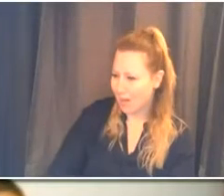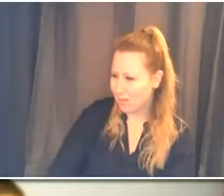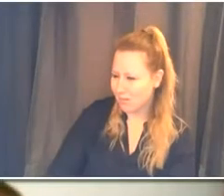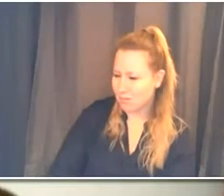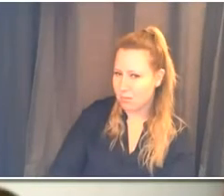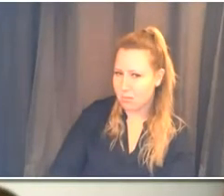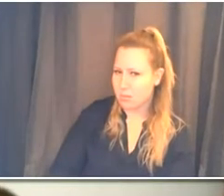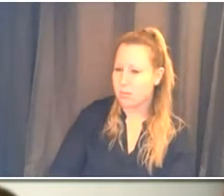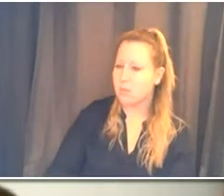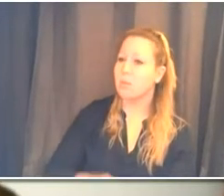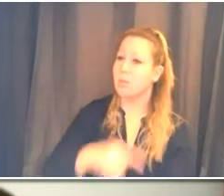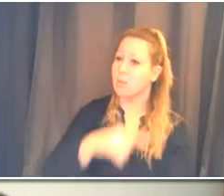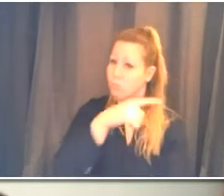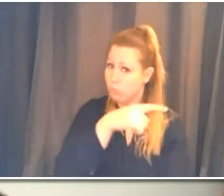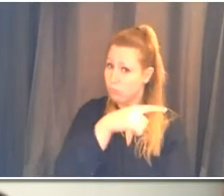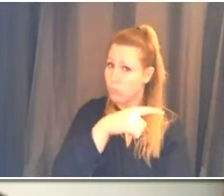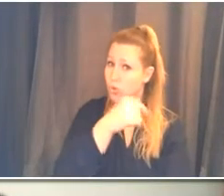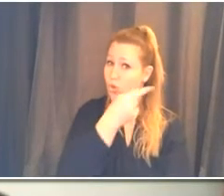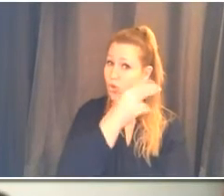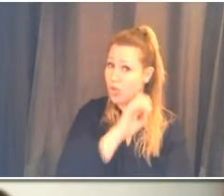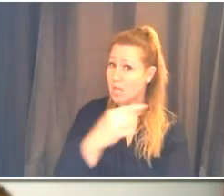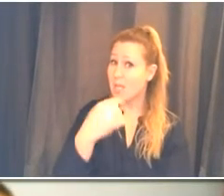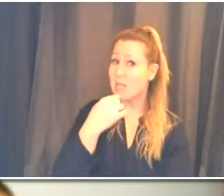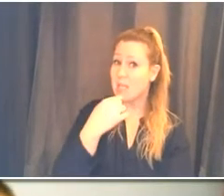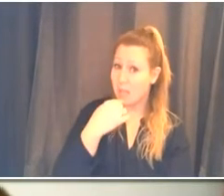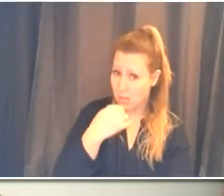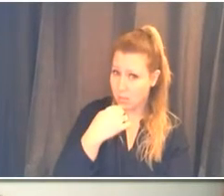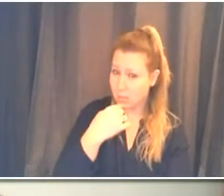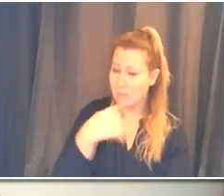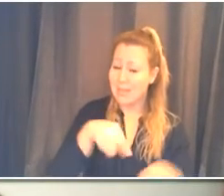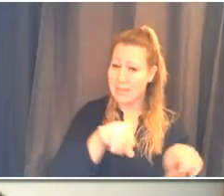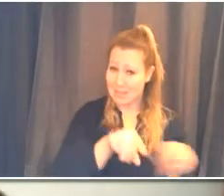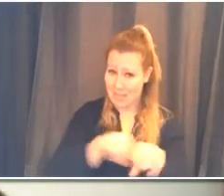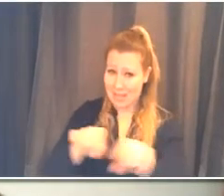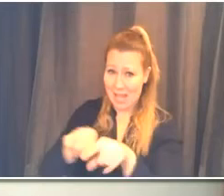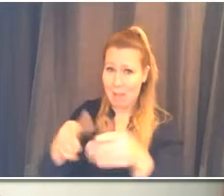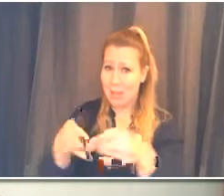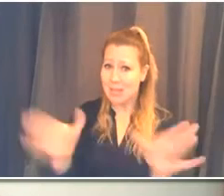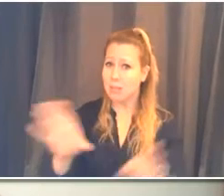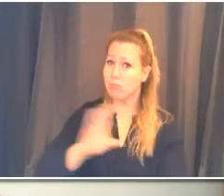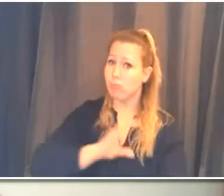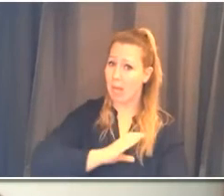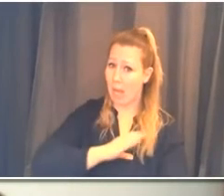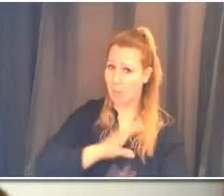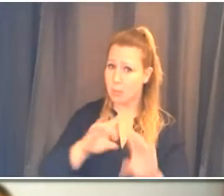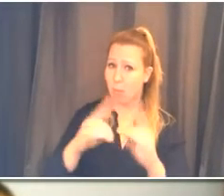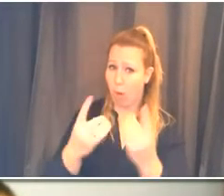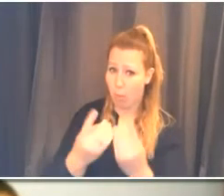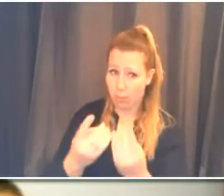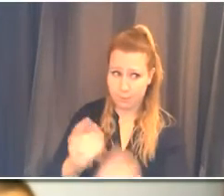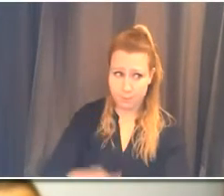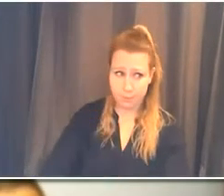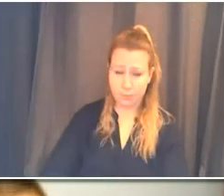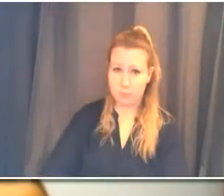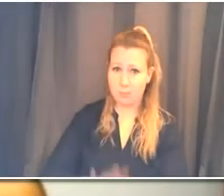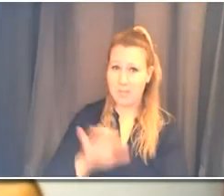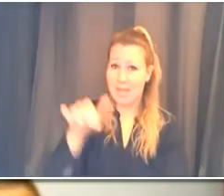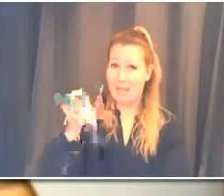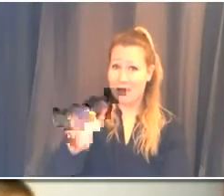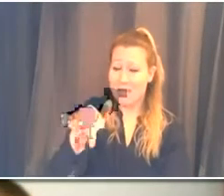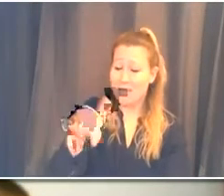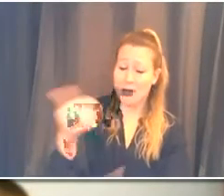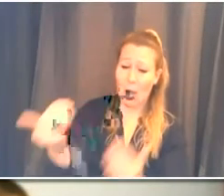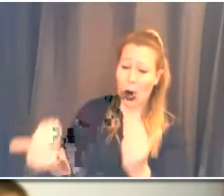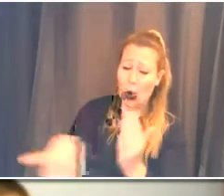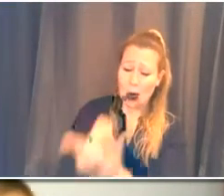upwards of 20% of our dep Department out sick thousands of officers stricken with the virus in the in the midst of